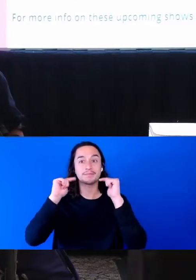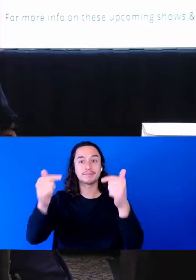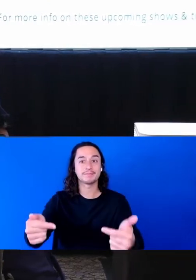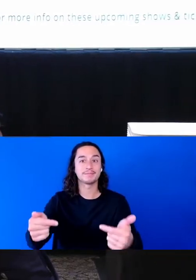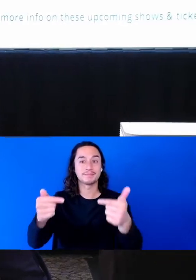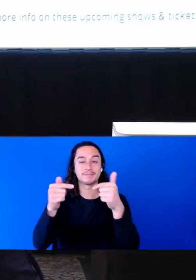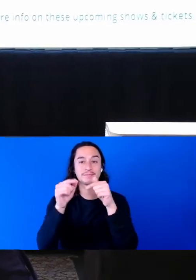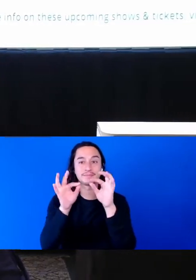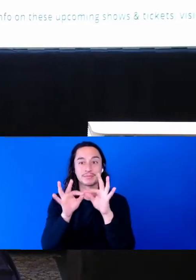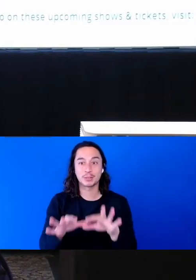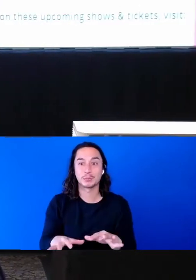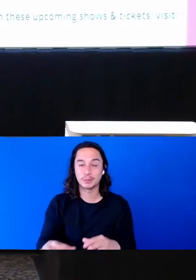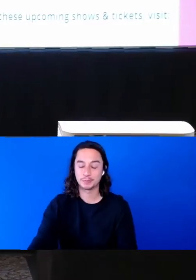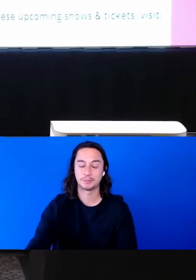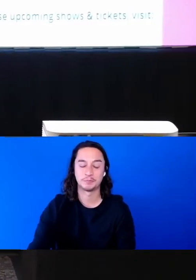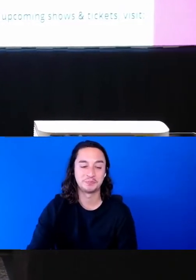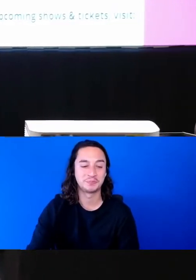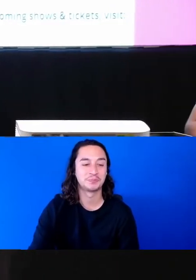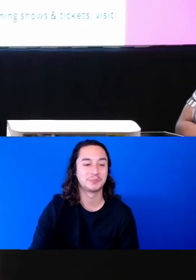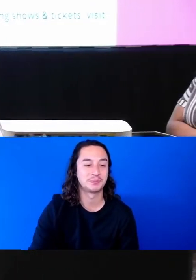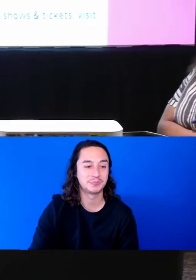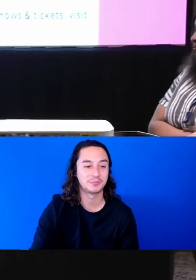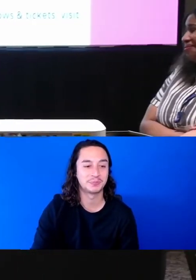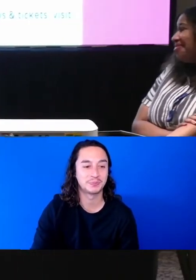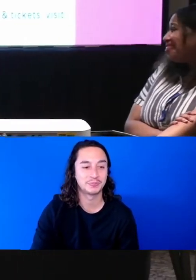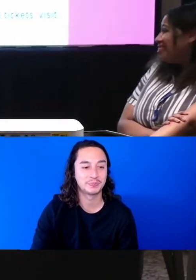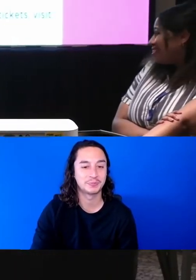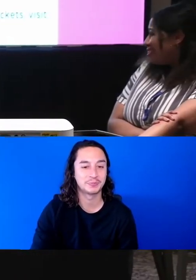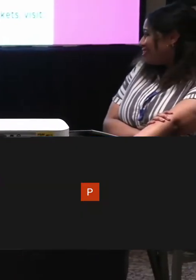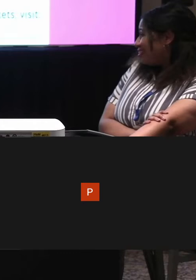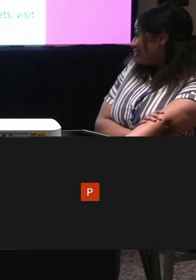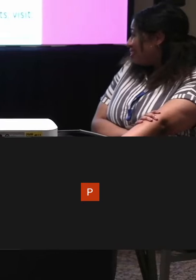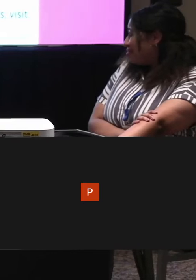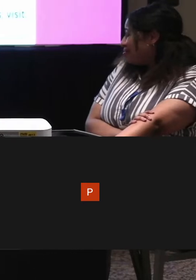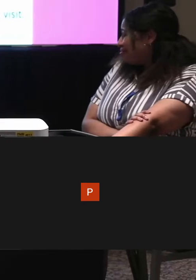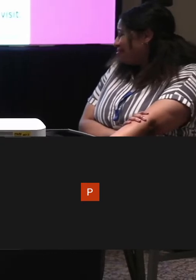Thank you for that, for sharing that honesty and that vulnerability.